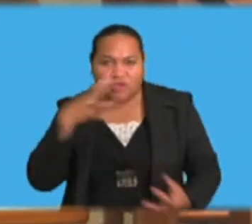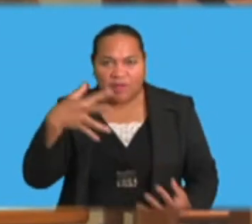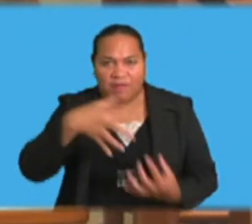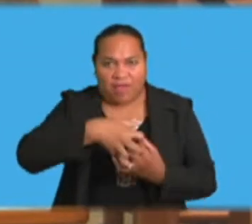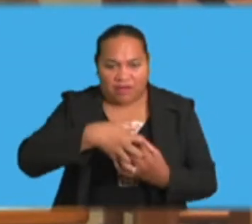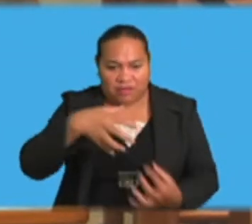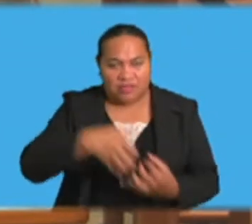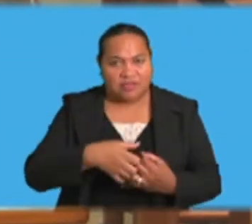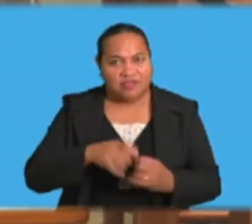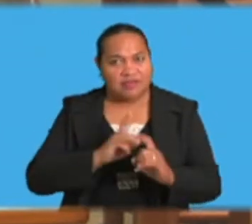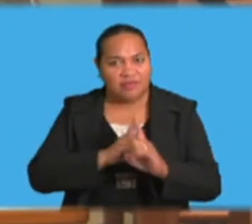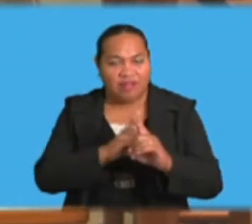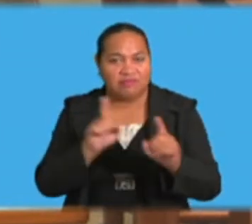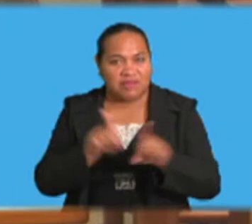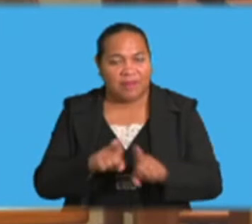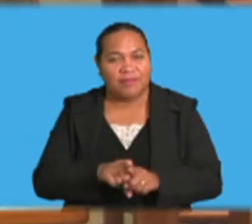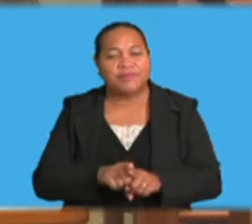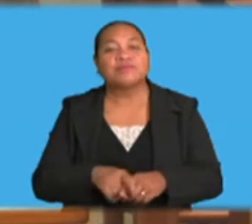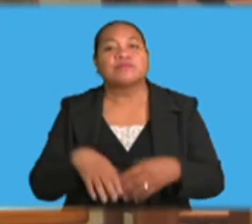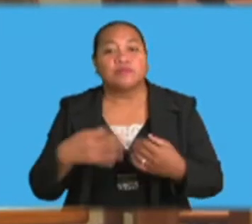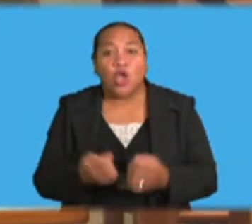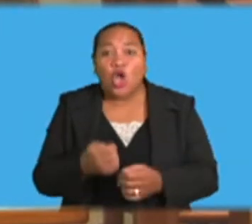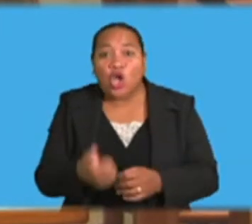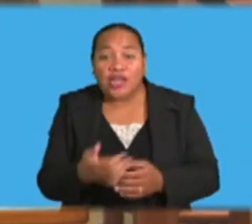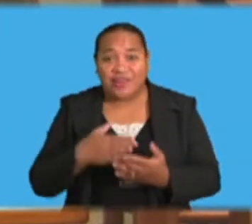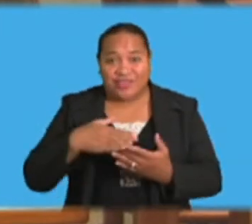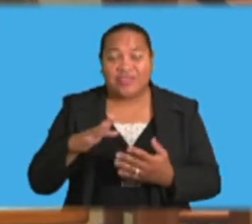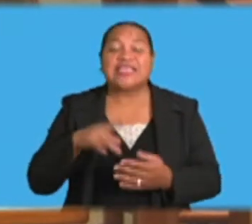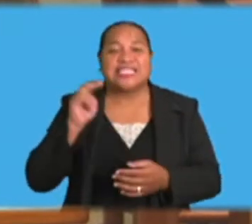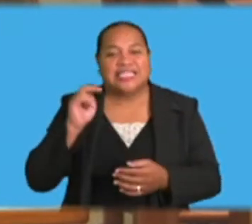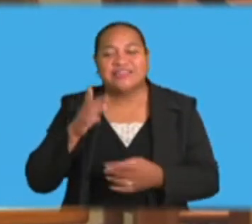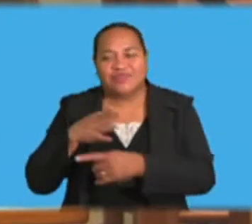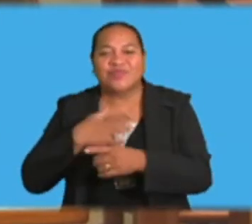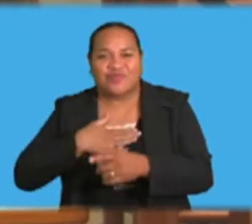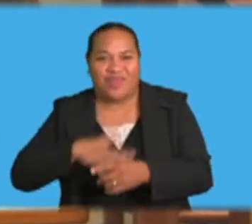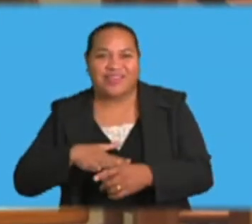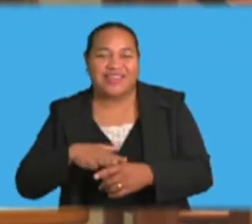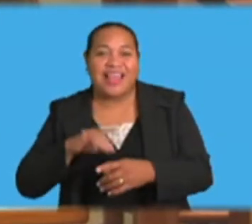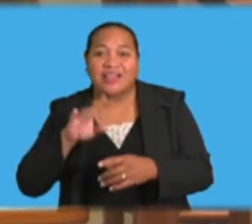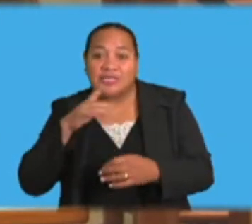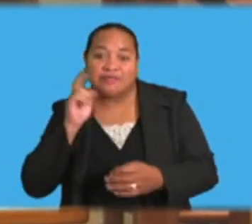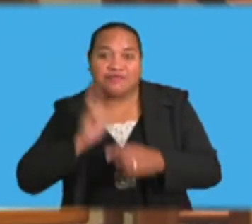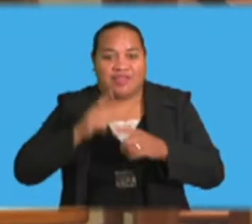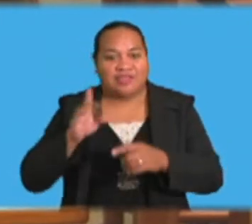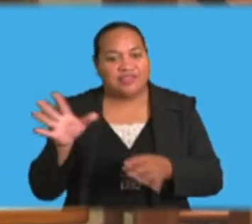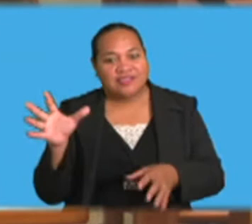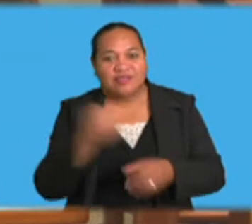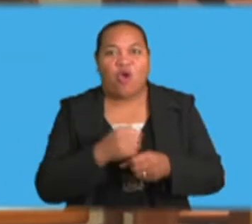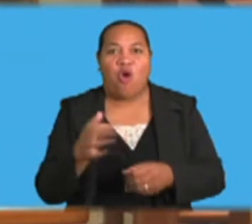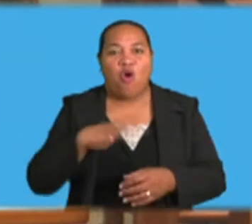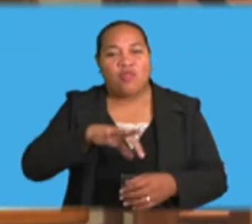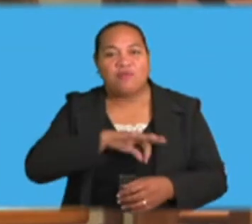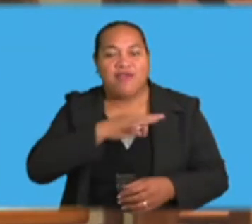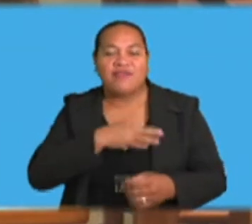is compatible. Early ratification is desirable as it immediately gains all the benefits. There